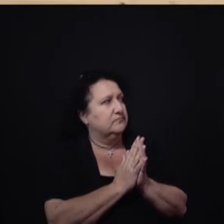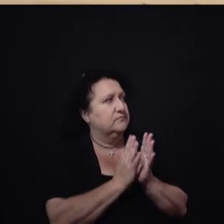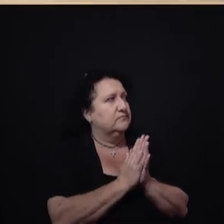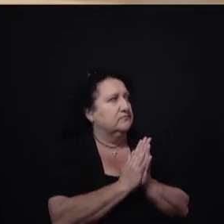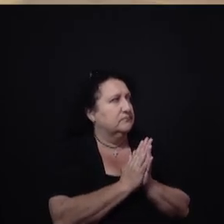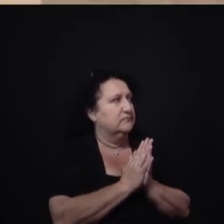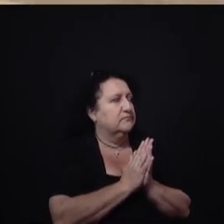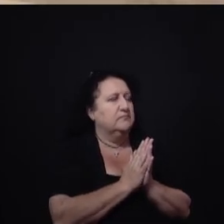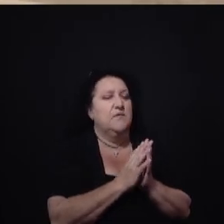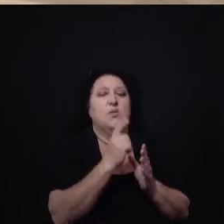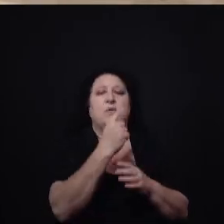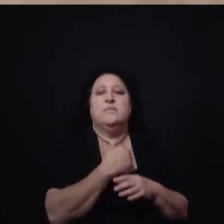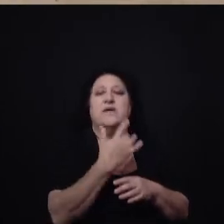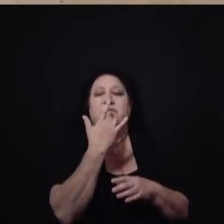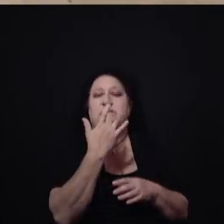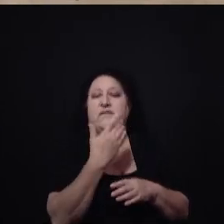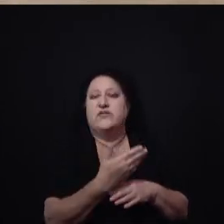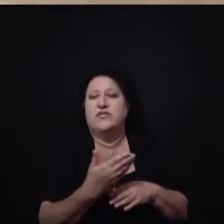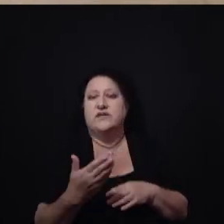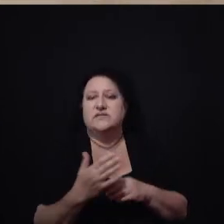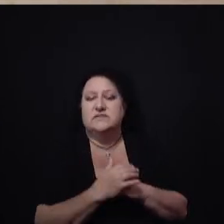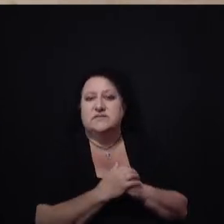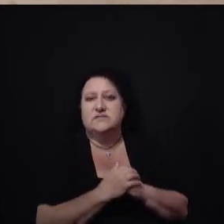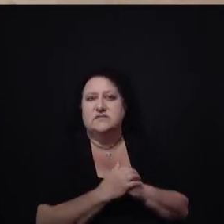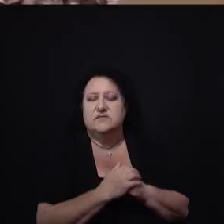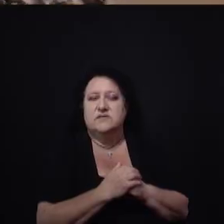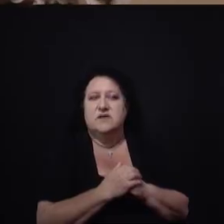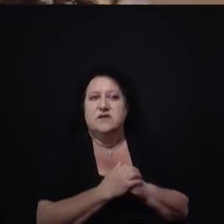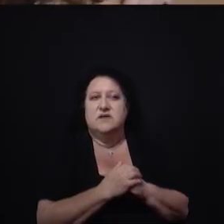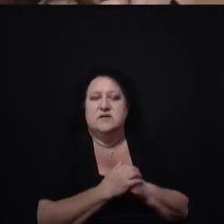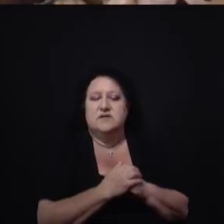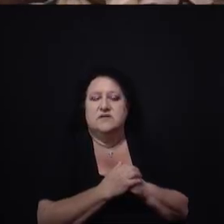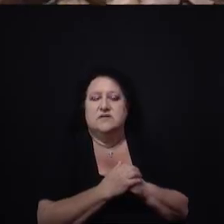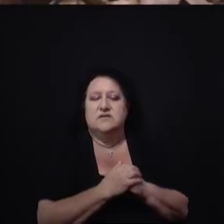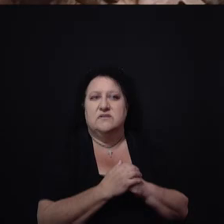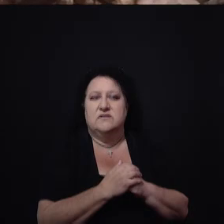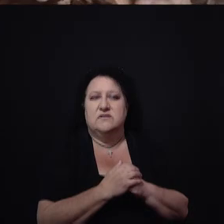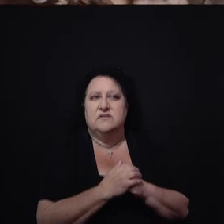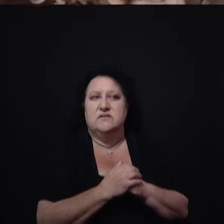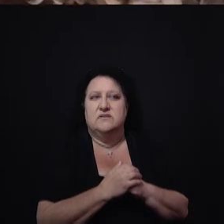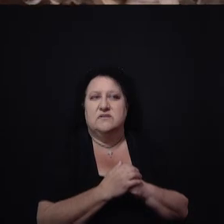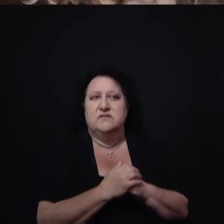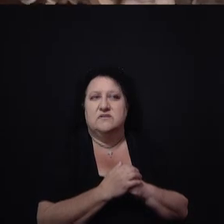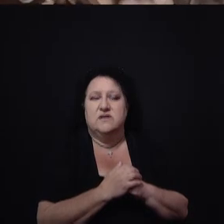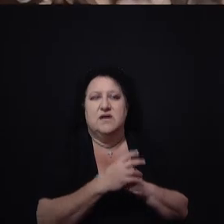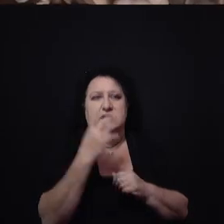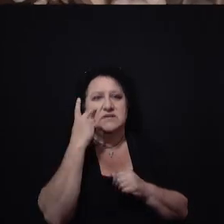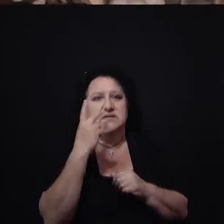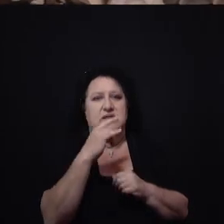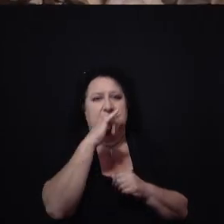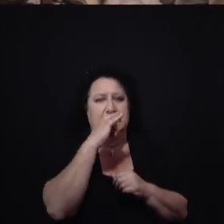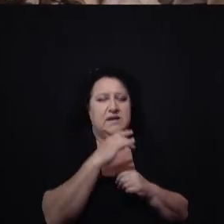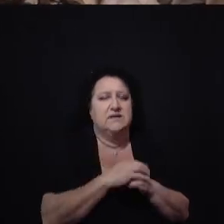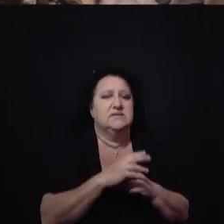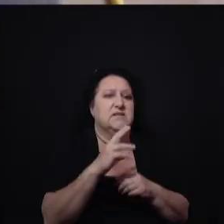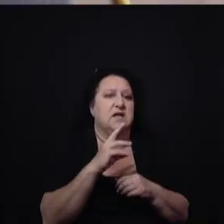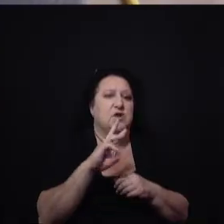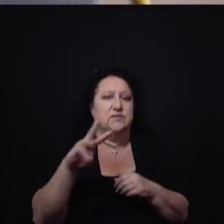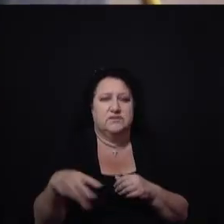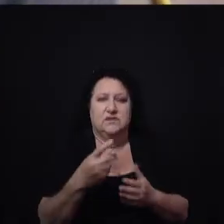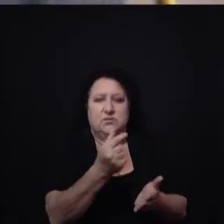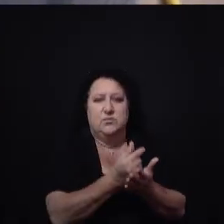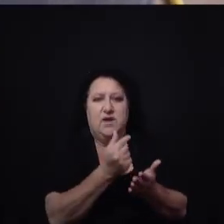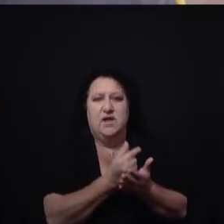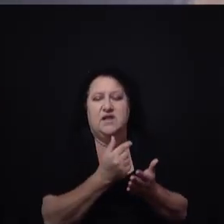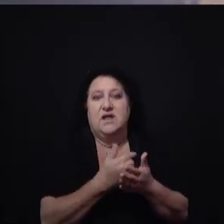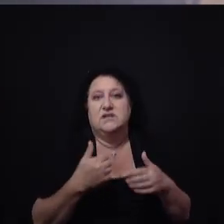And so one of my favorite things is to see how we get kids from sixth grade and even younger all the way up until college age